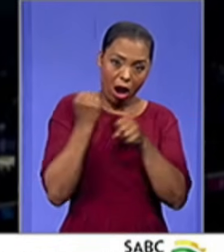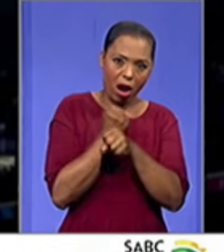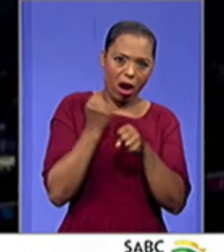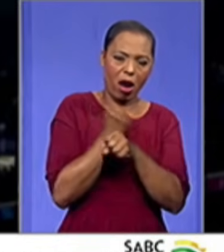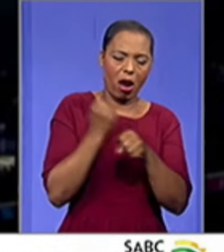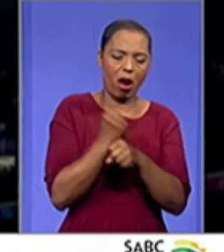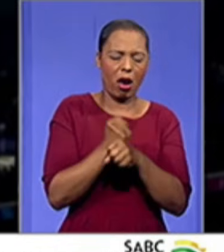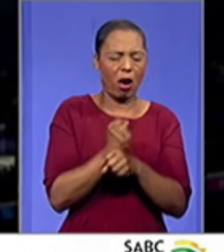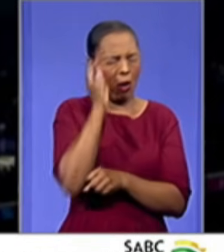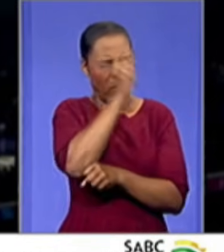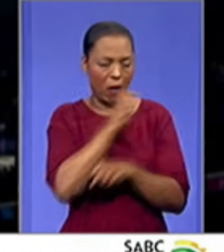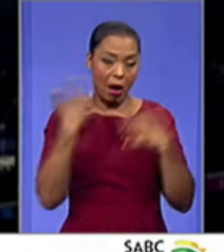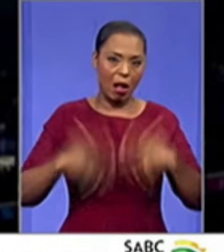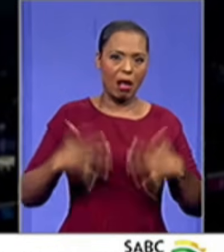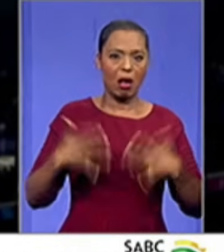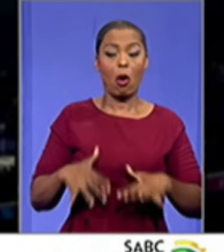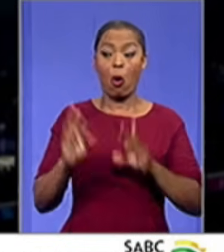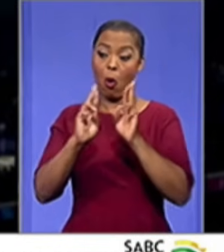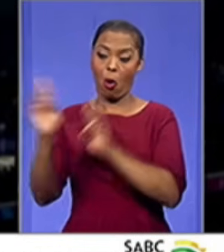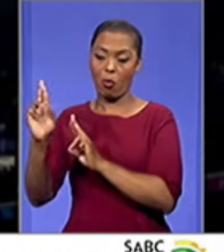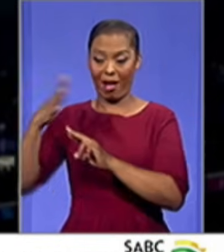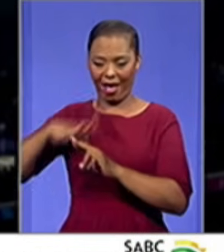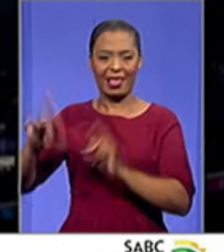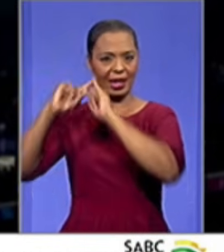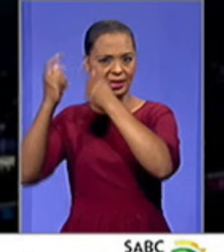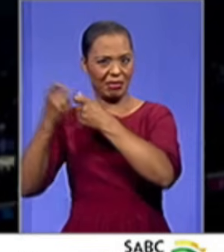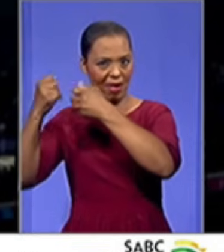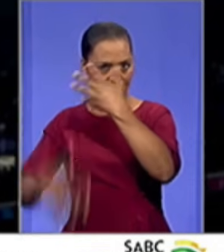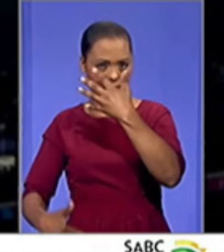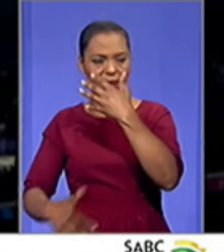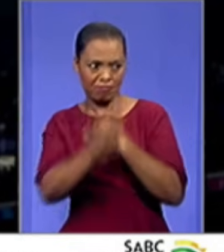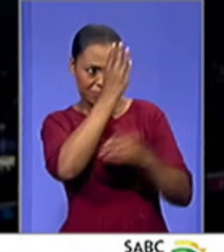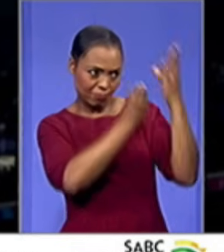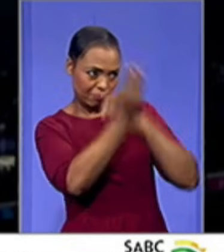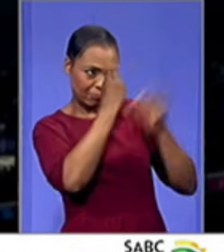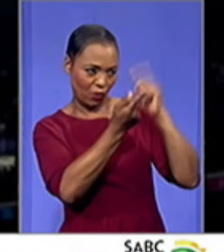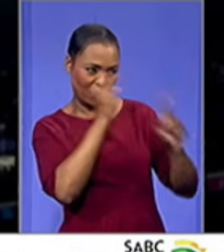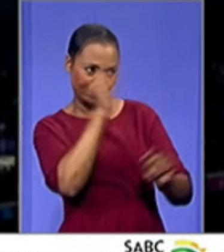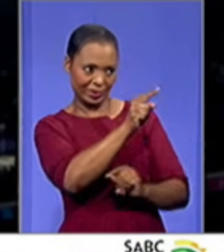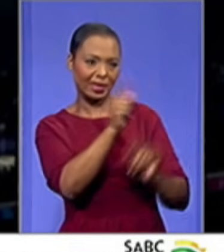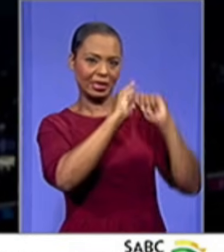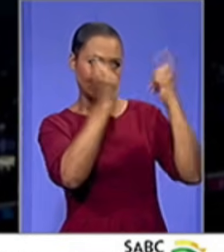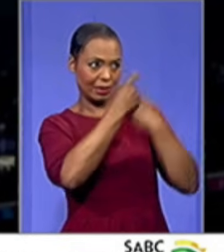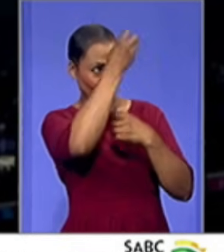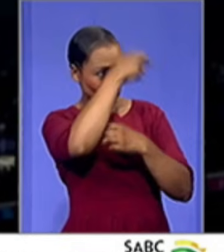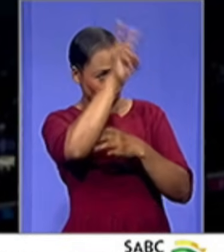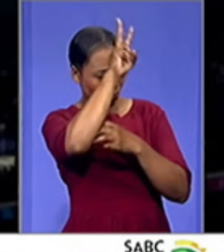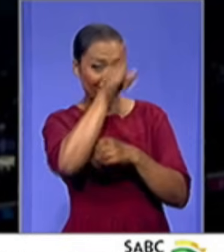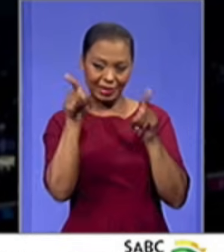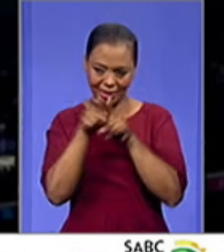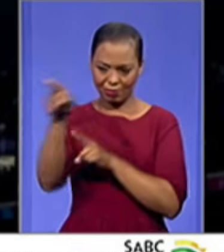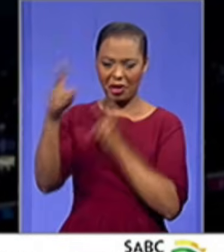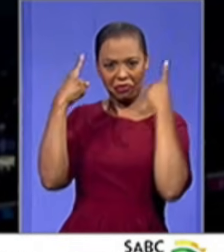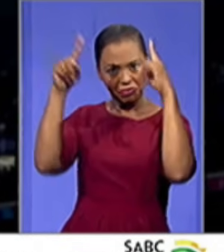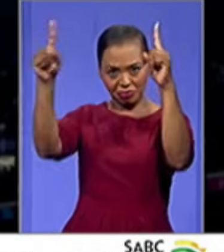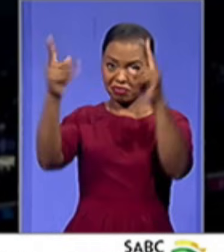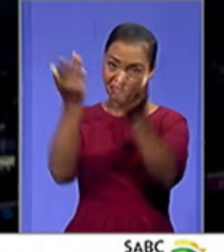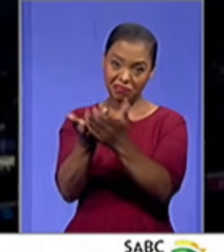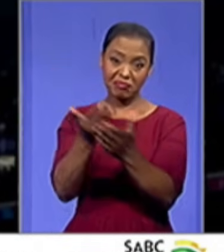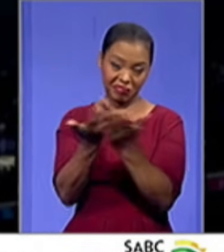Ke tshepa gore ditlhopha tsa mo gae ga di ka tsa malebela go tswa mo setlhopheng sa di-Springbok le tsone di ka kgona go ya go